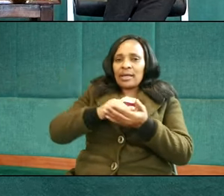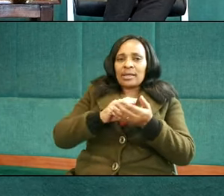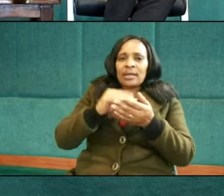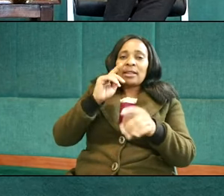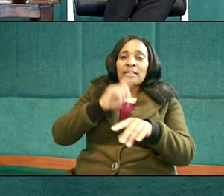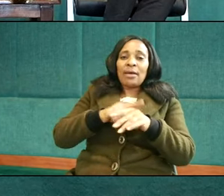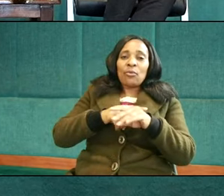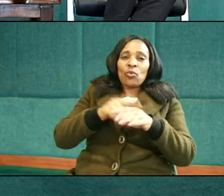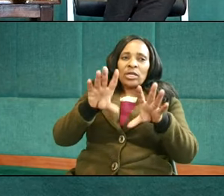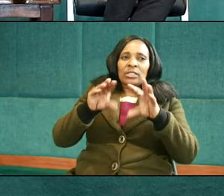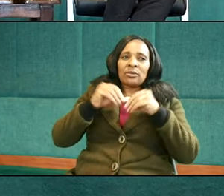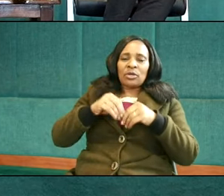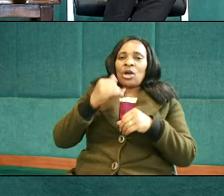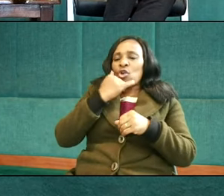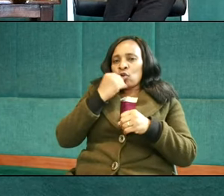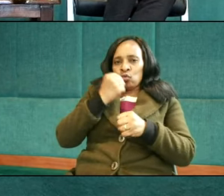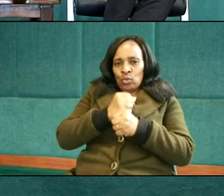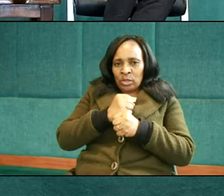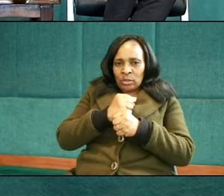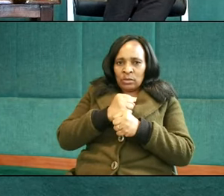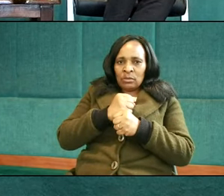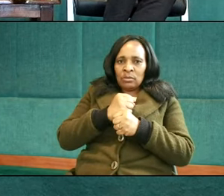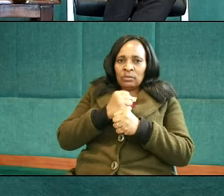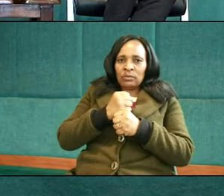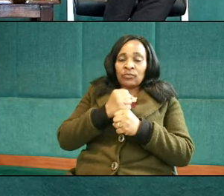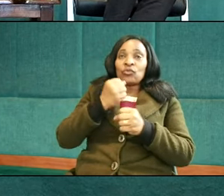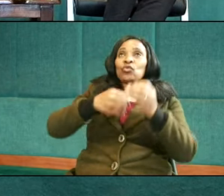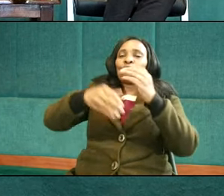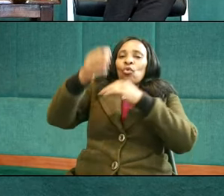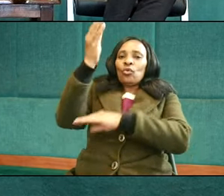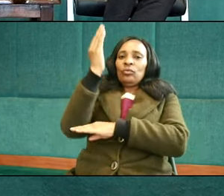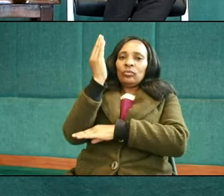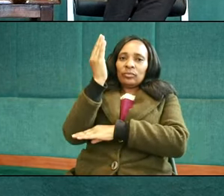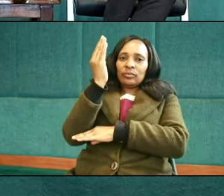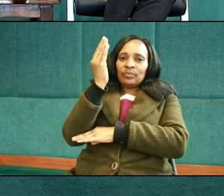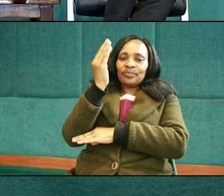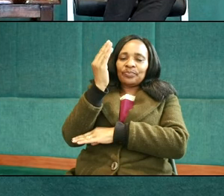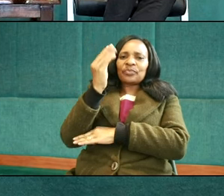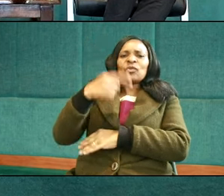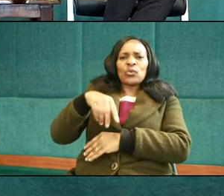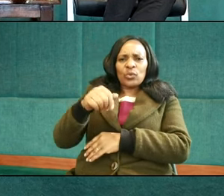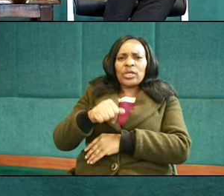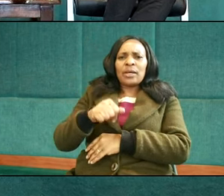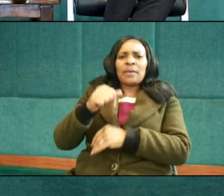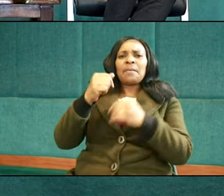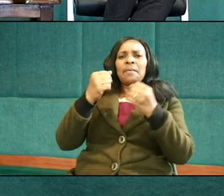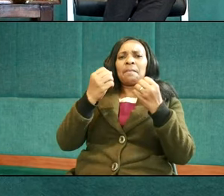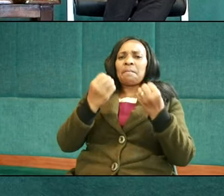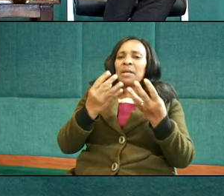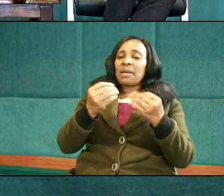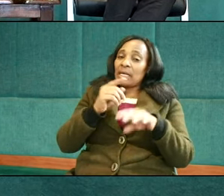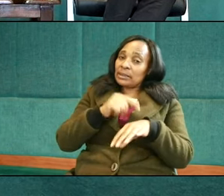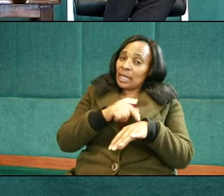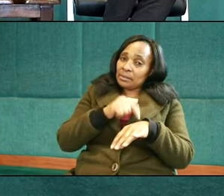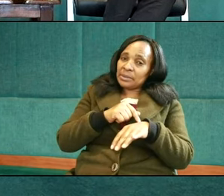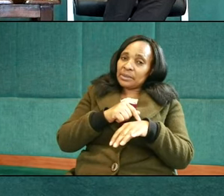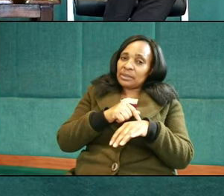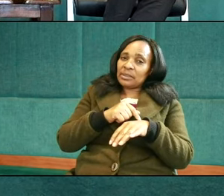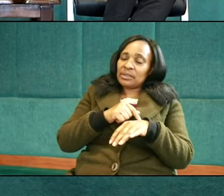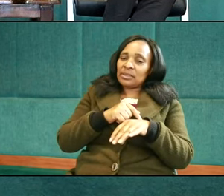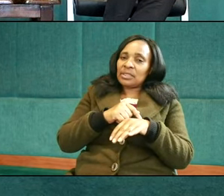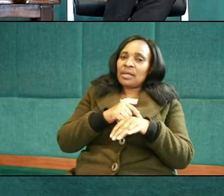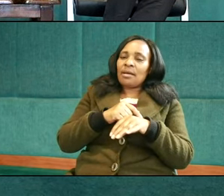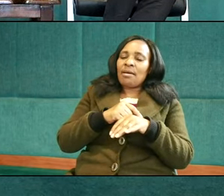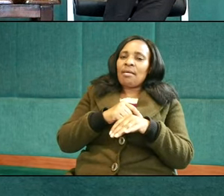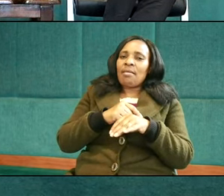accept our wrongdoing to God, we will most likely be urged